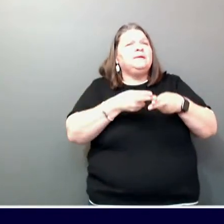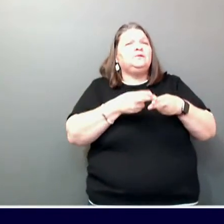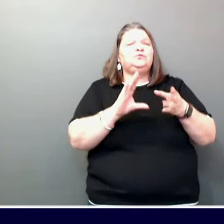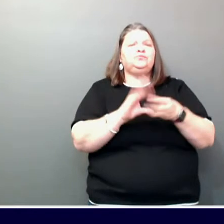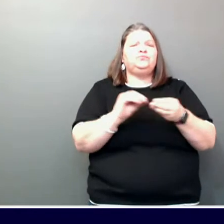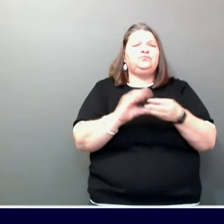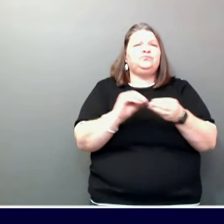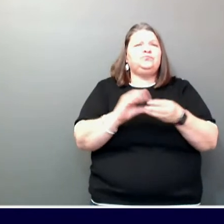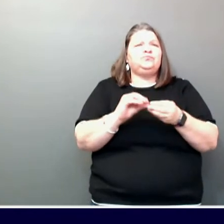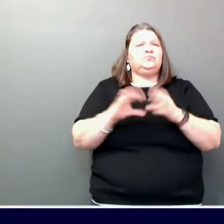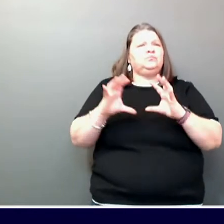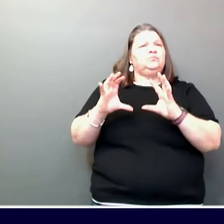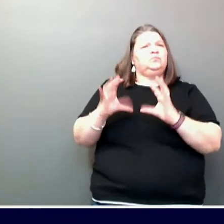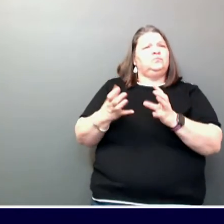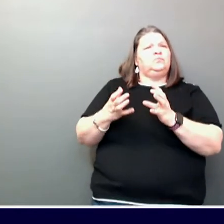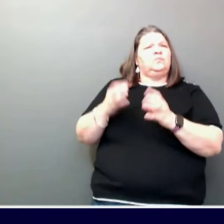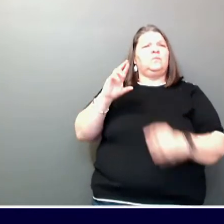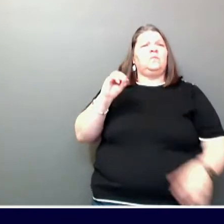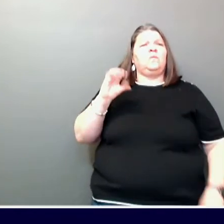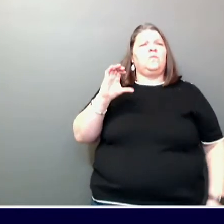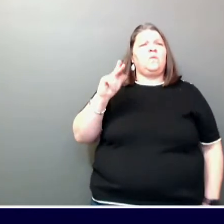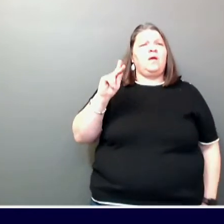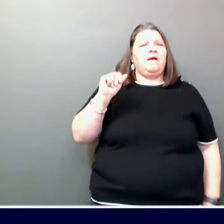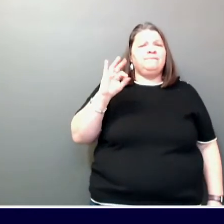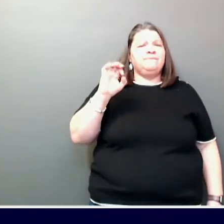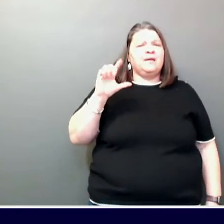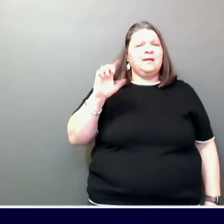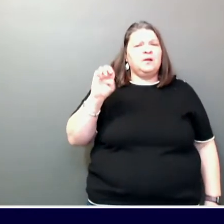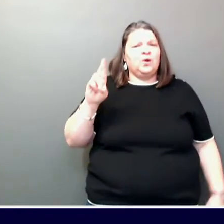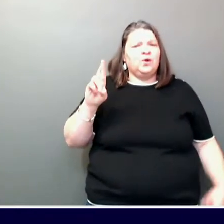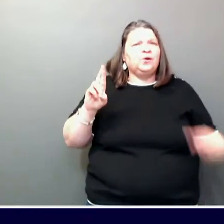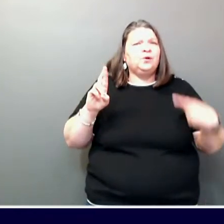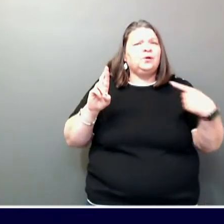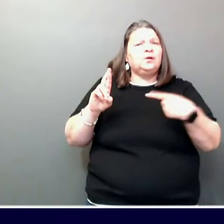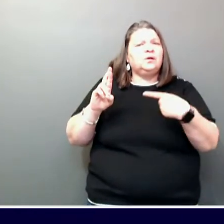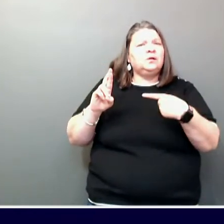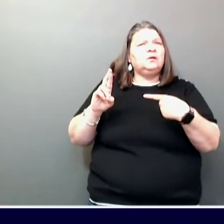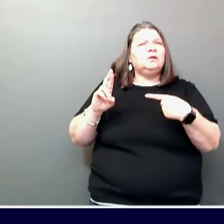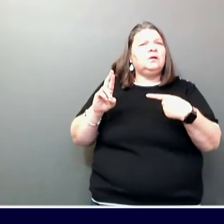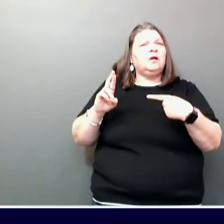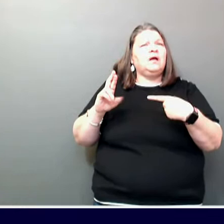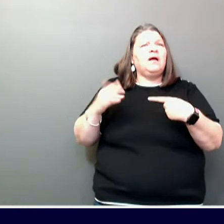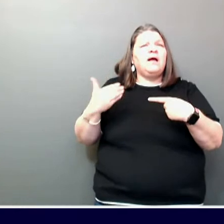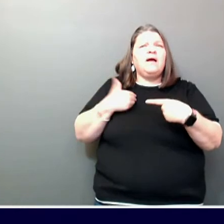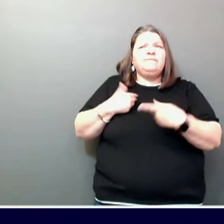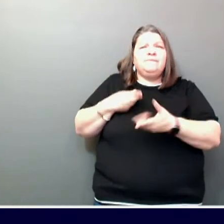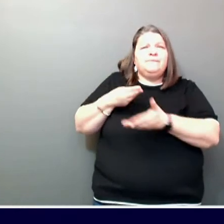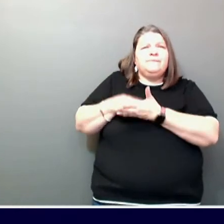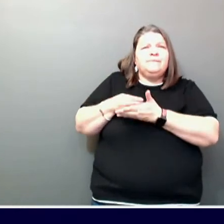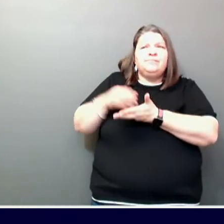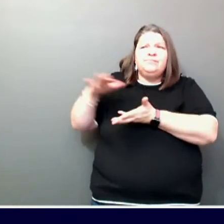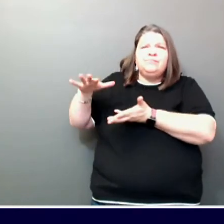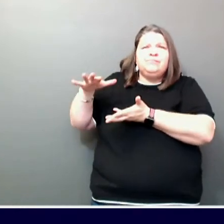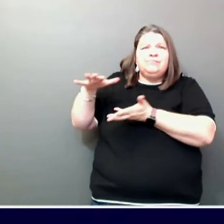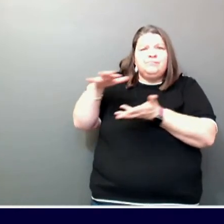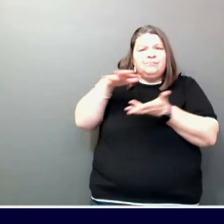we're expanding the eligibility now to everybody. At first, I think I remember you mentioning, I think it was either last week or 2 weeks ago, that it was initially